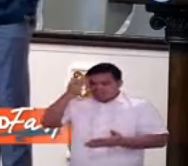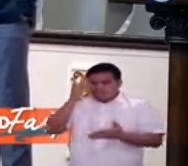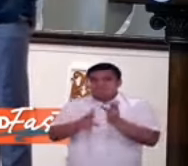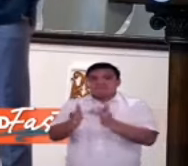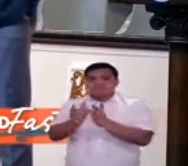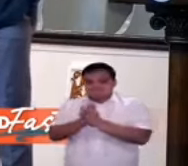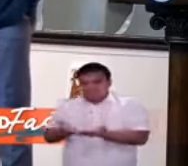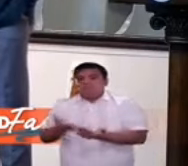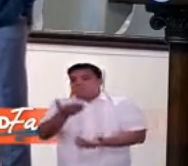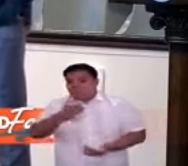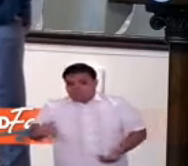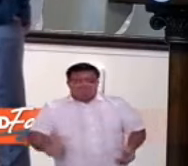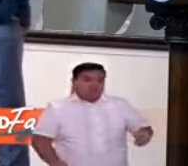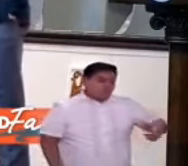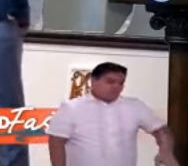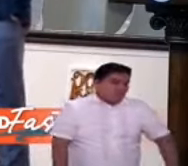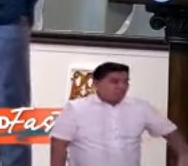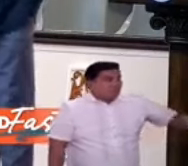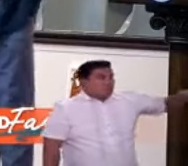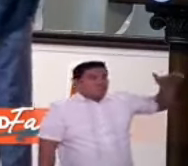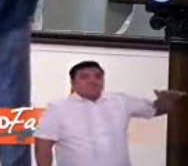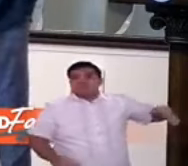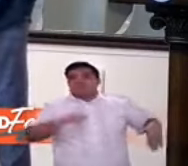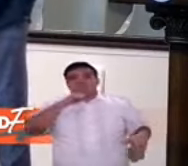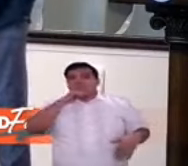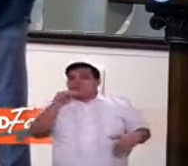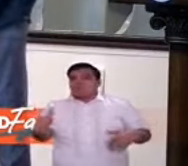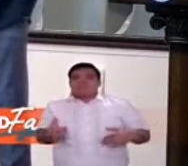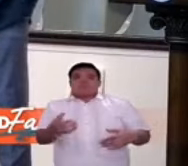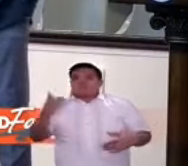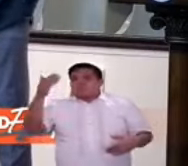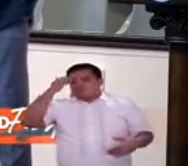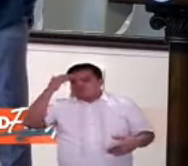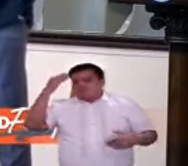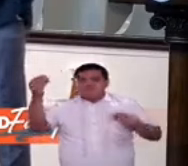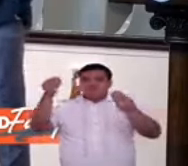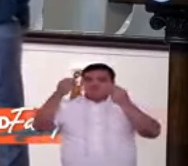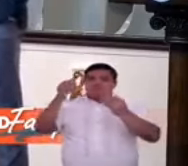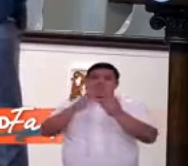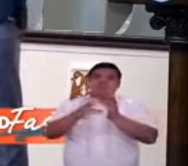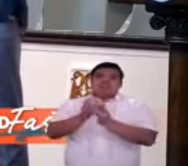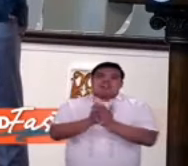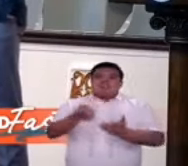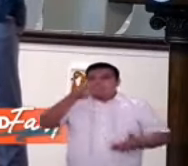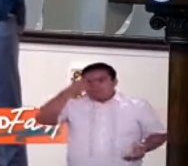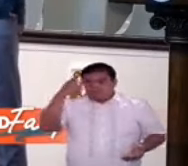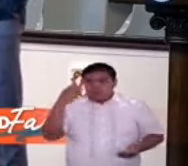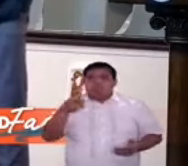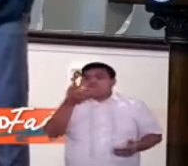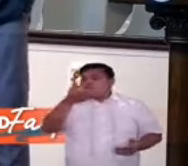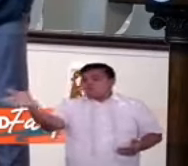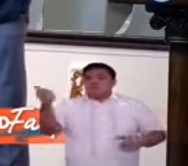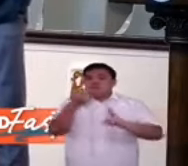God. And then your children are growing up. They will not have that much knowledge of the Word of God. Why? Because your partner or even